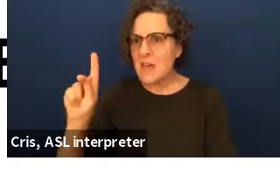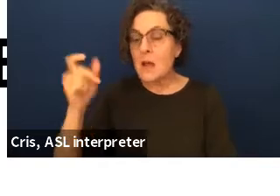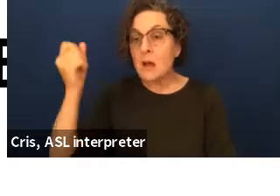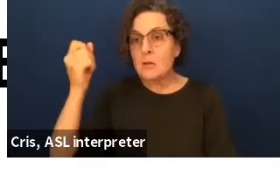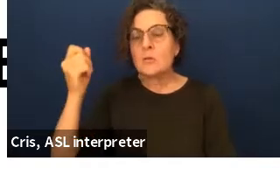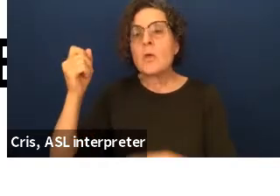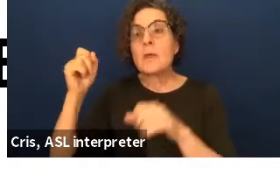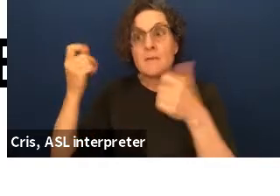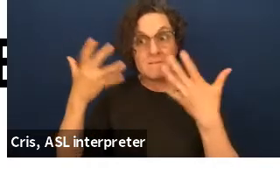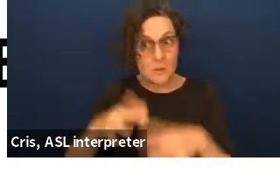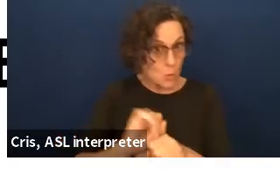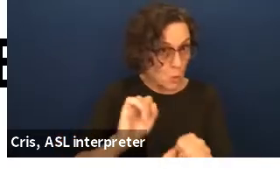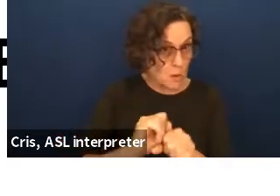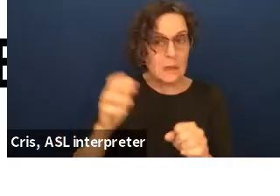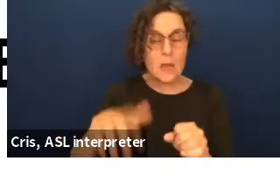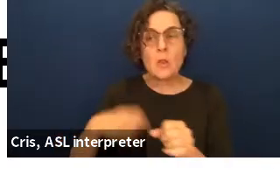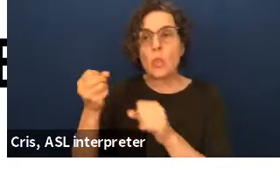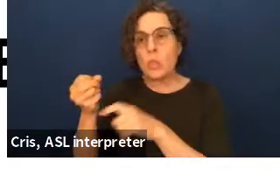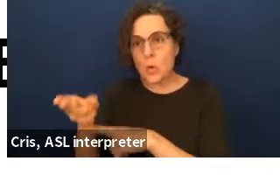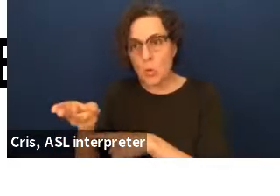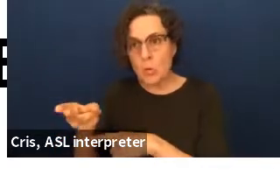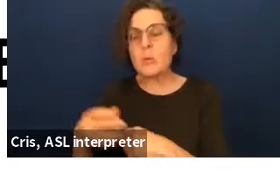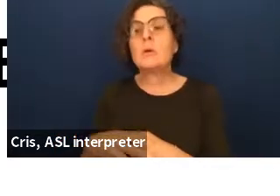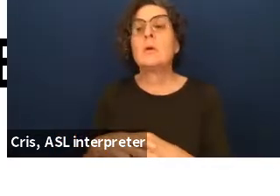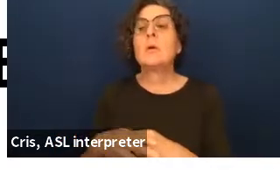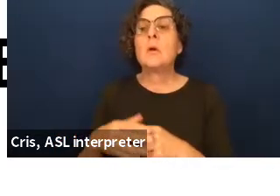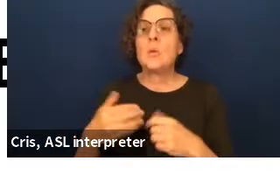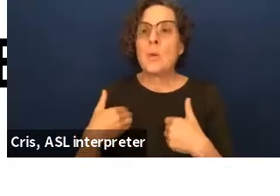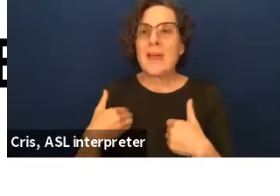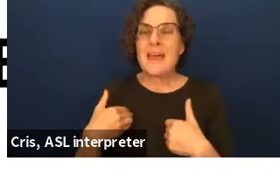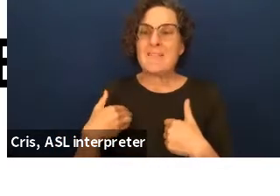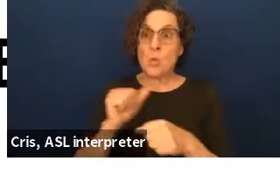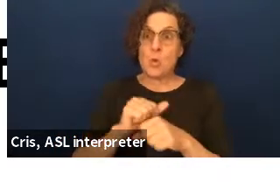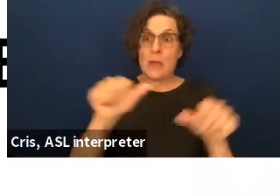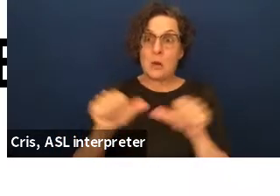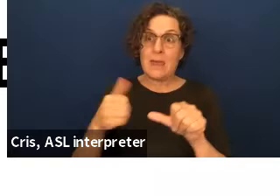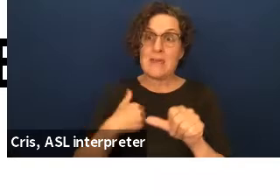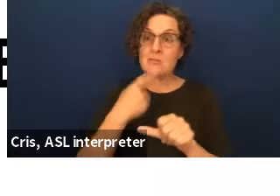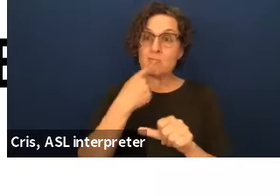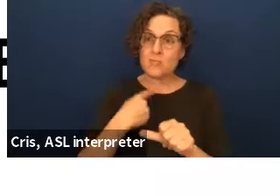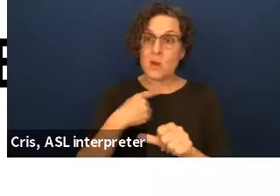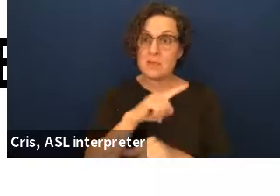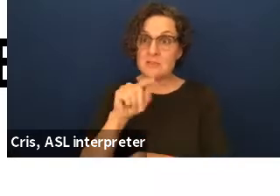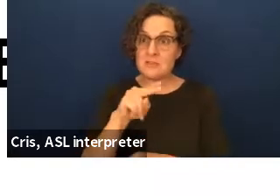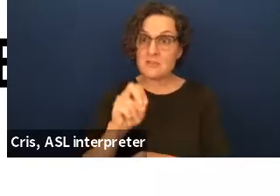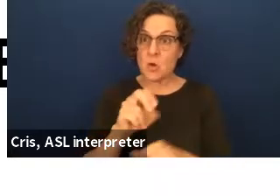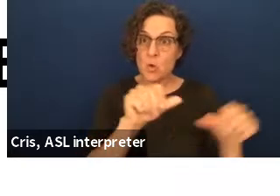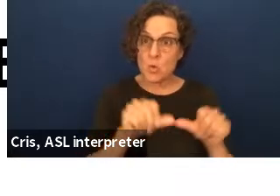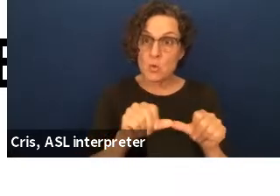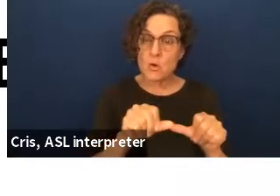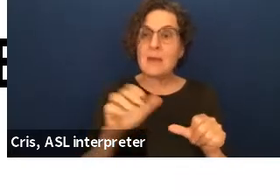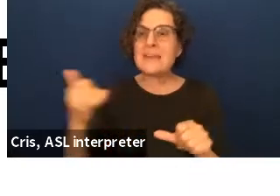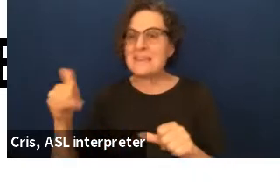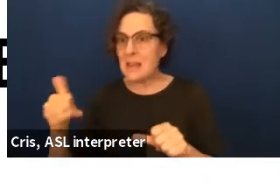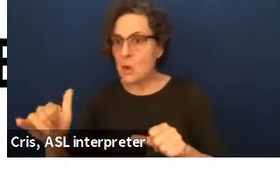will. We have what they call a red zone and a yellow zone. The red zone is the contamination